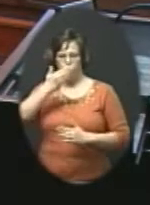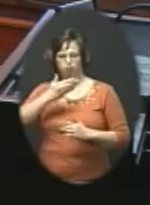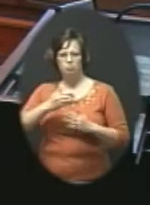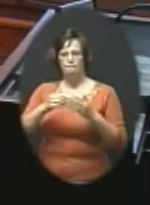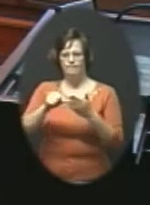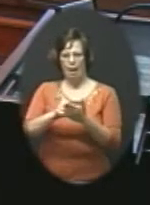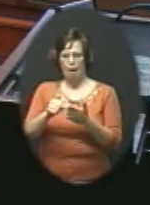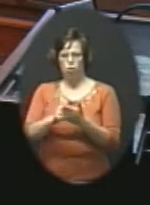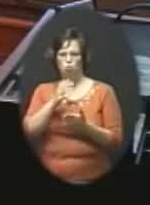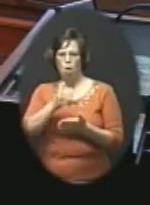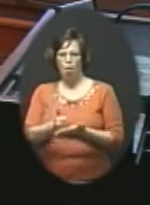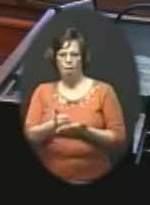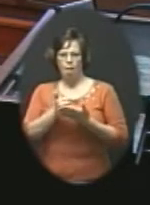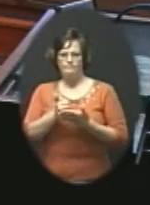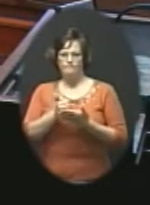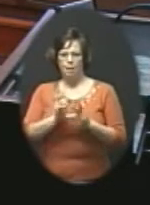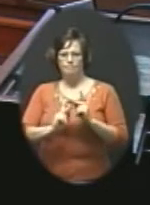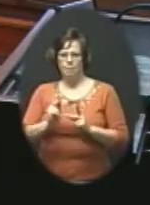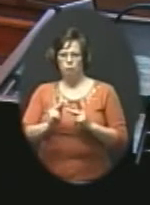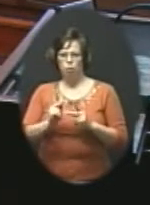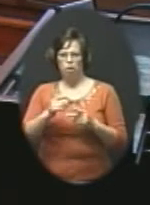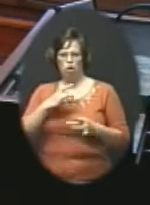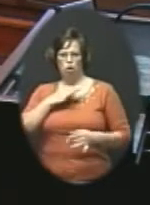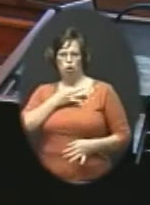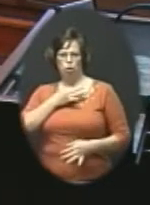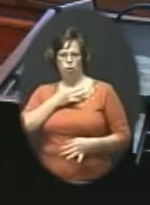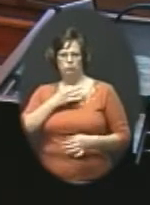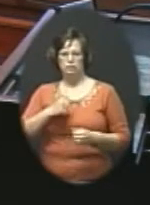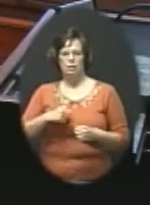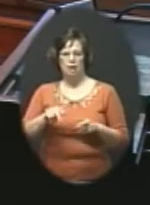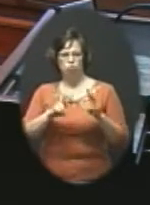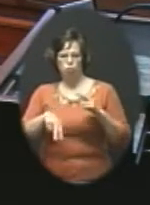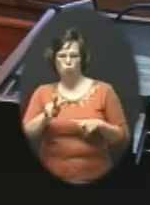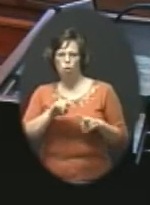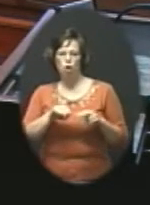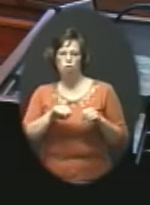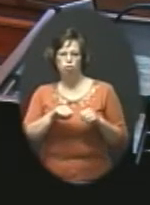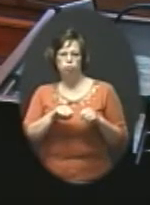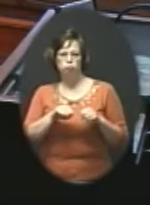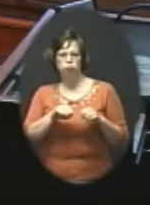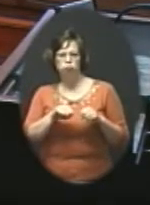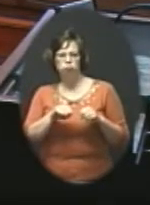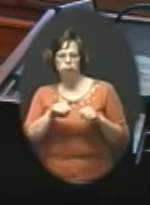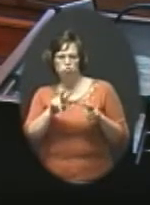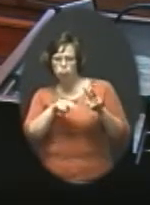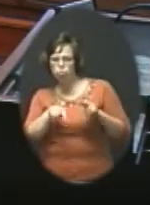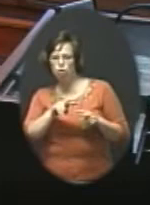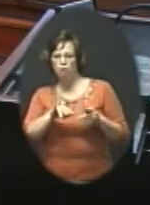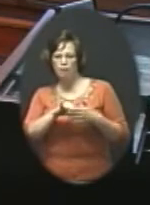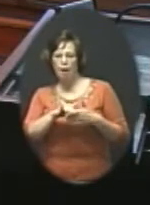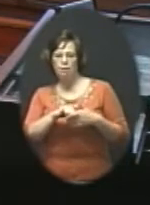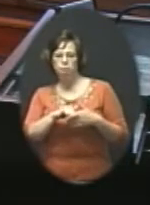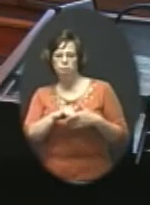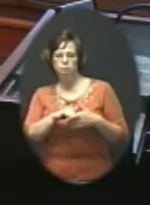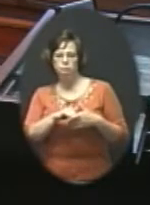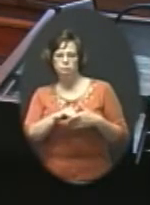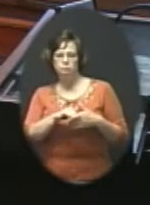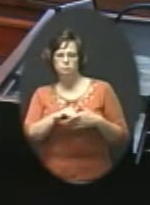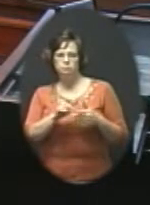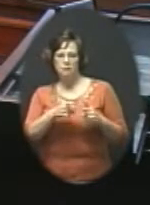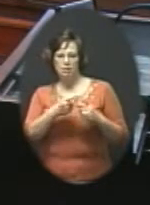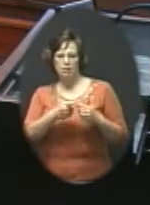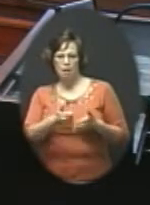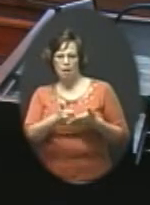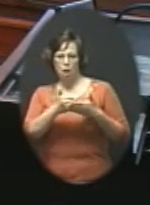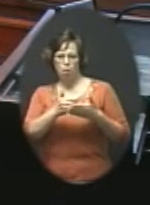help people who just, they're curious and they just go look, to just glimpse up that and take a peek and then help